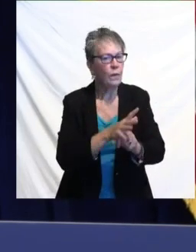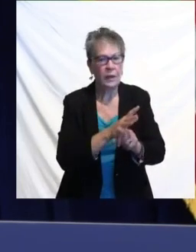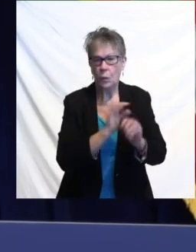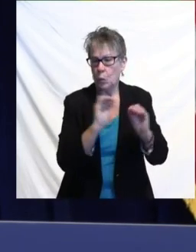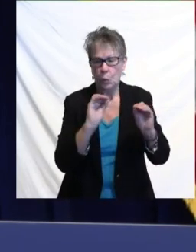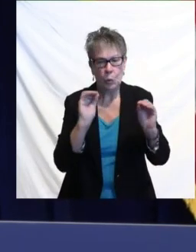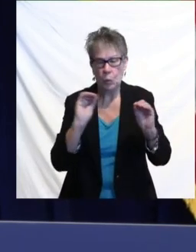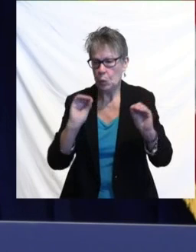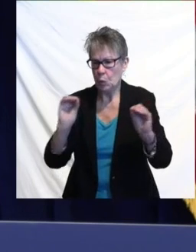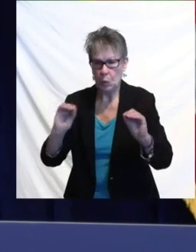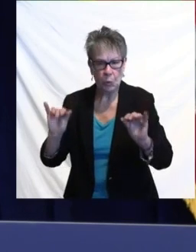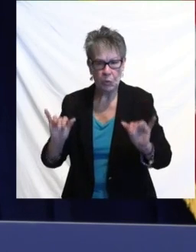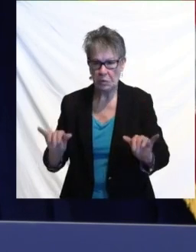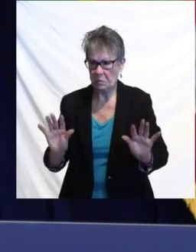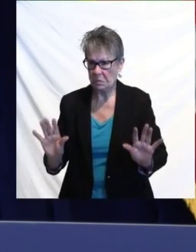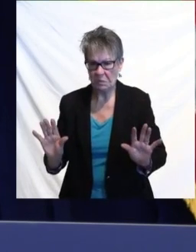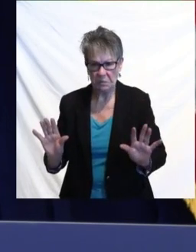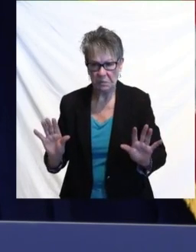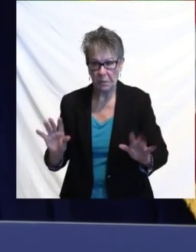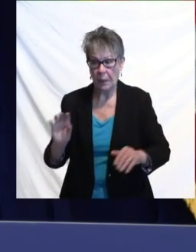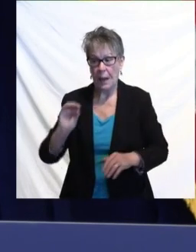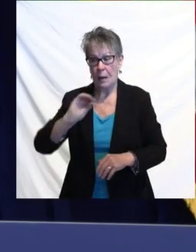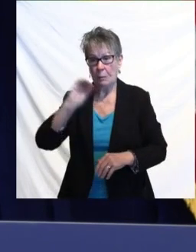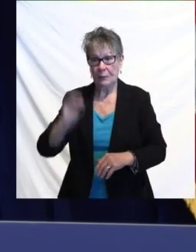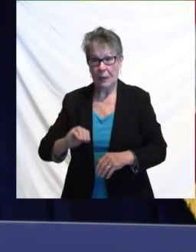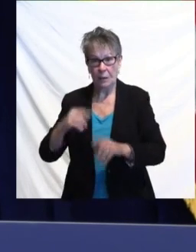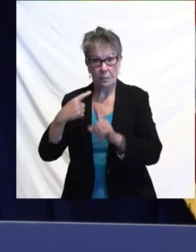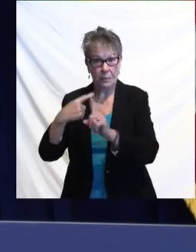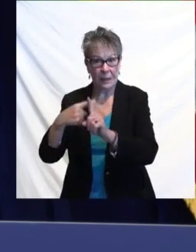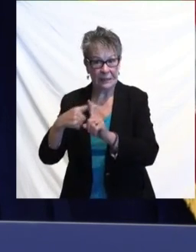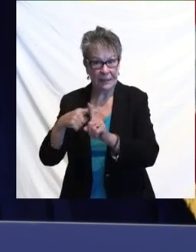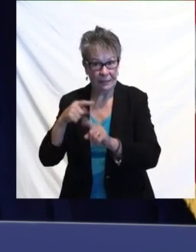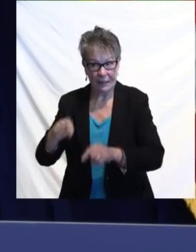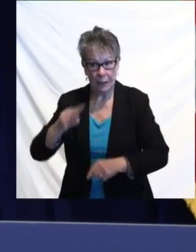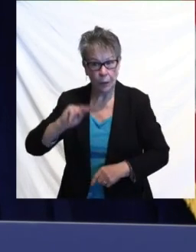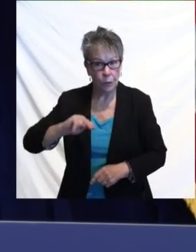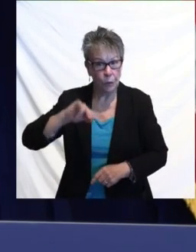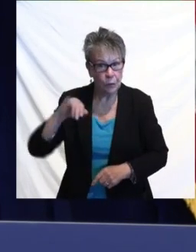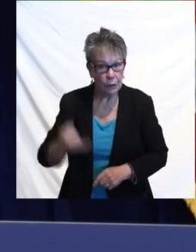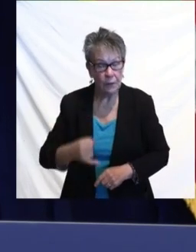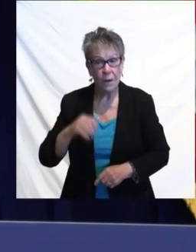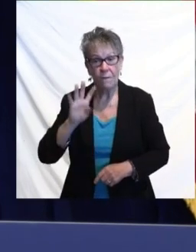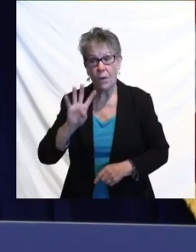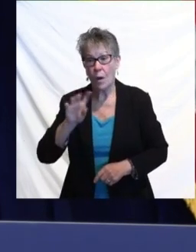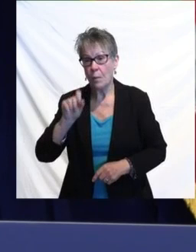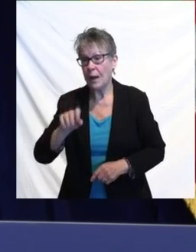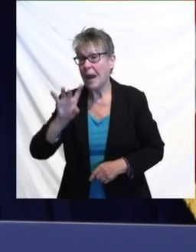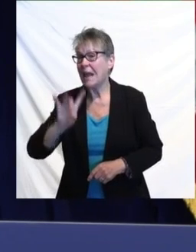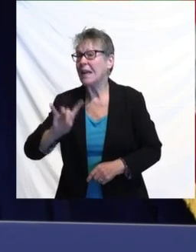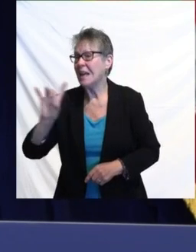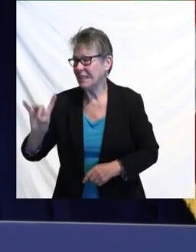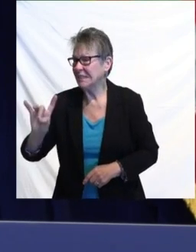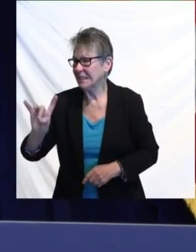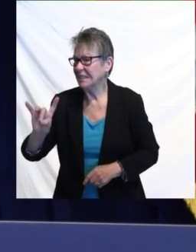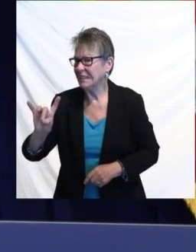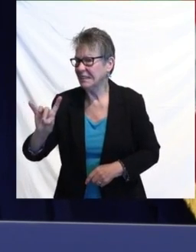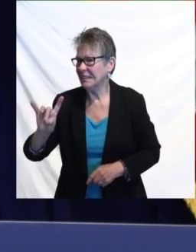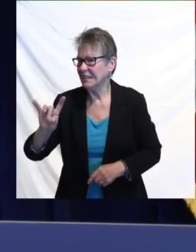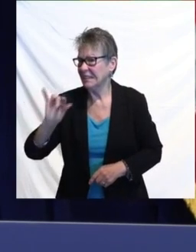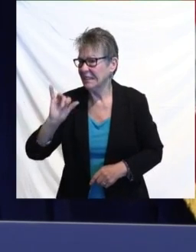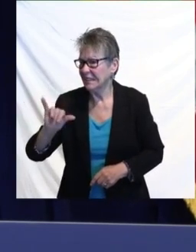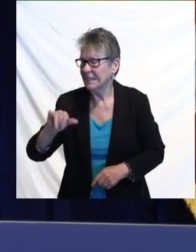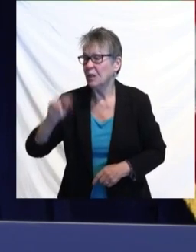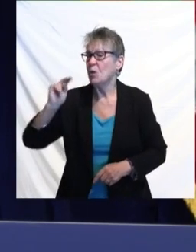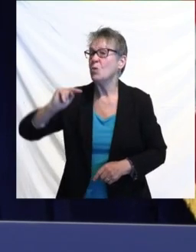percent positivity as of November 11th in New Jersey is 4.88%. The northern part of the